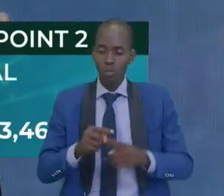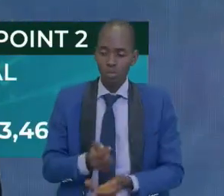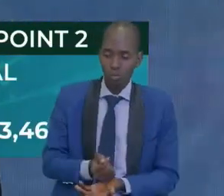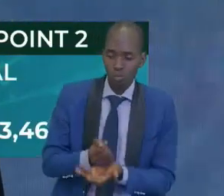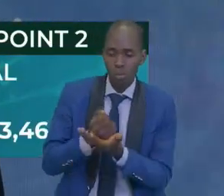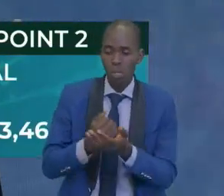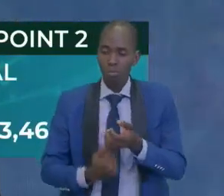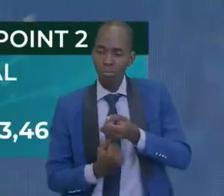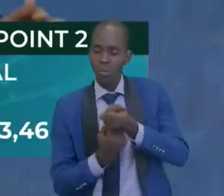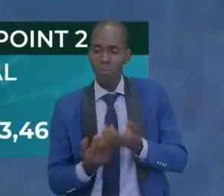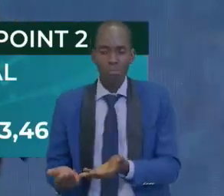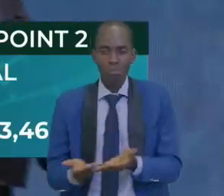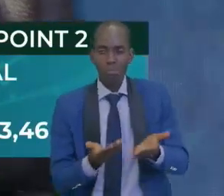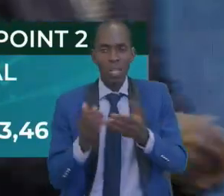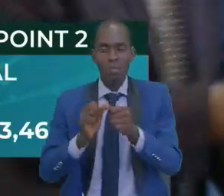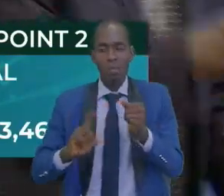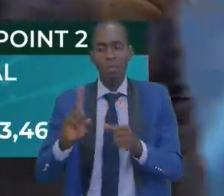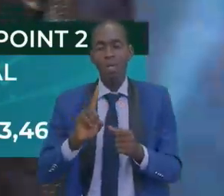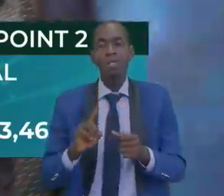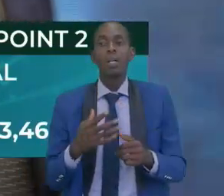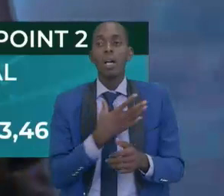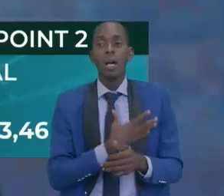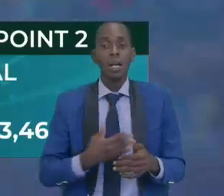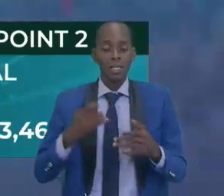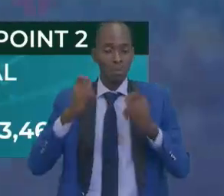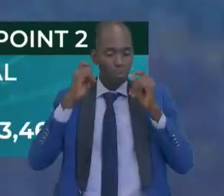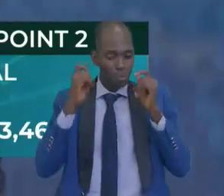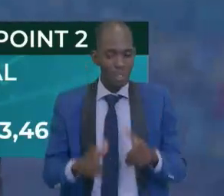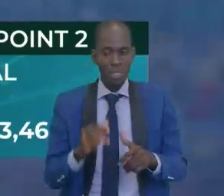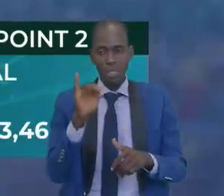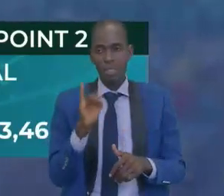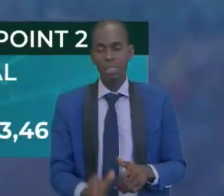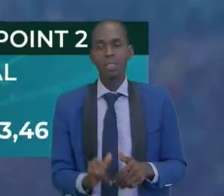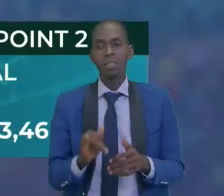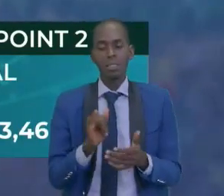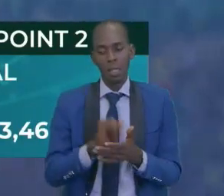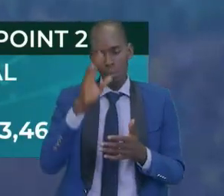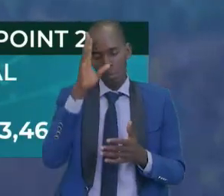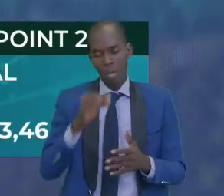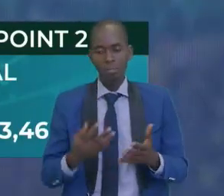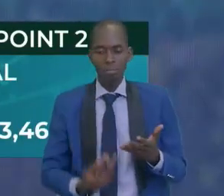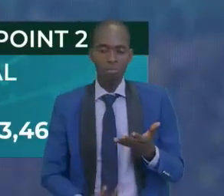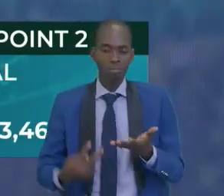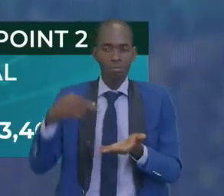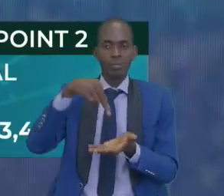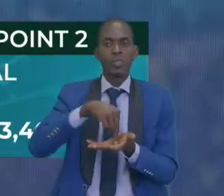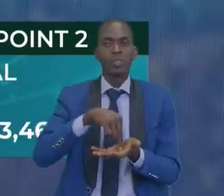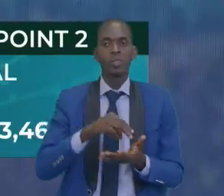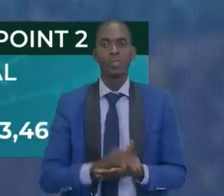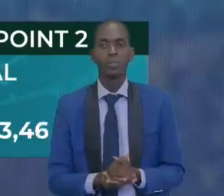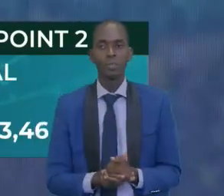immediately Jesus gave the word of healing. Immediately he arose.